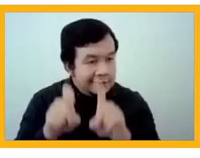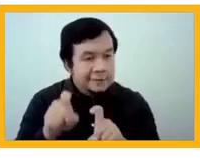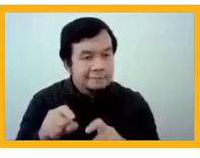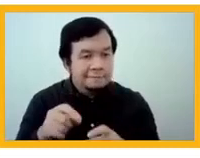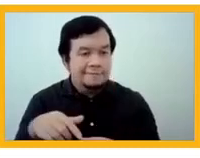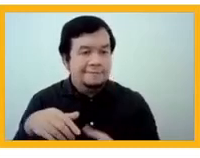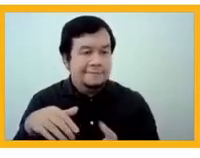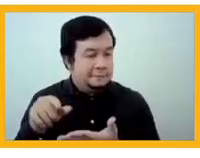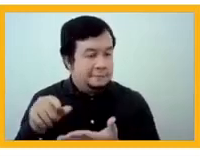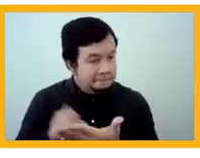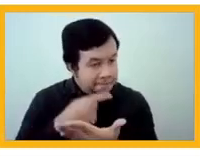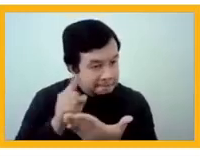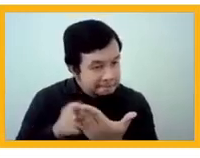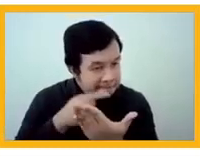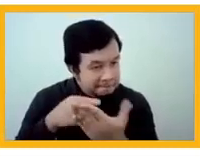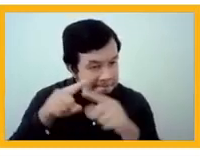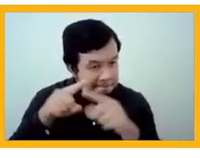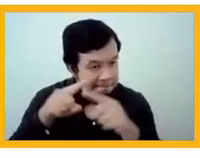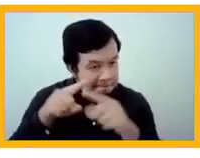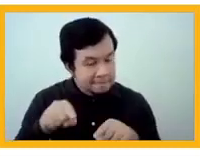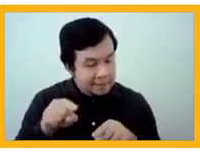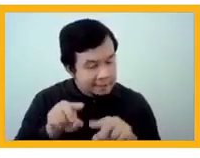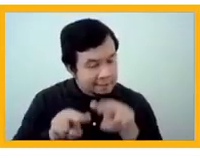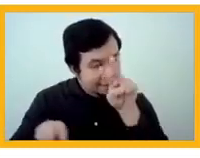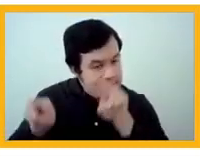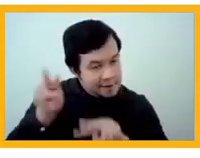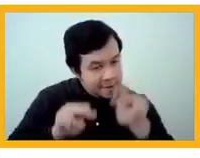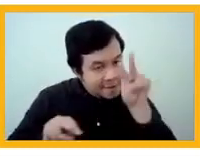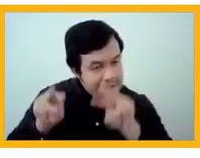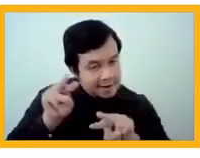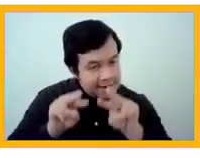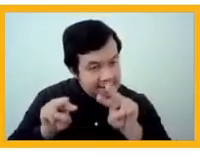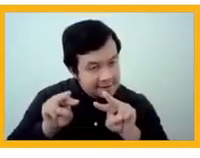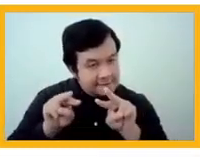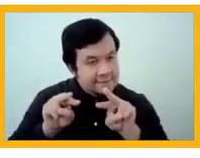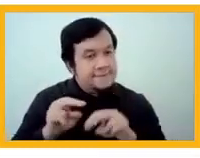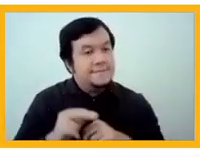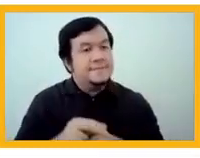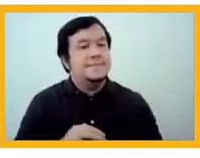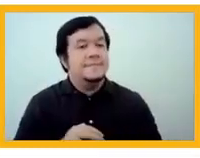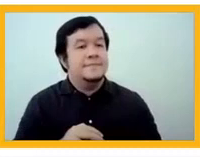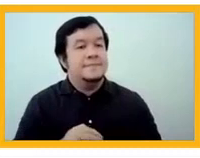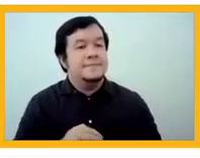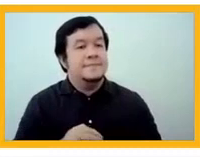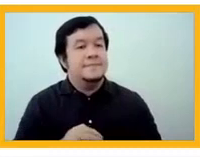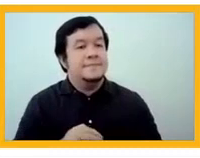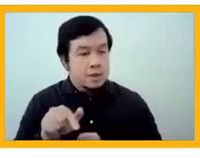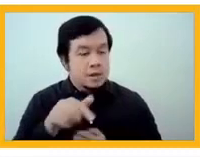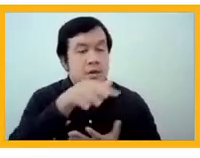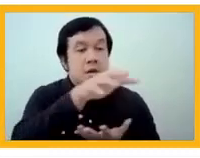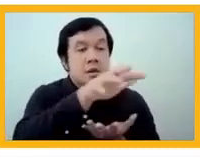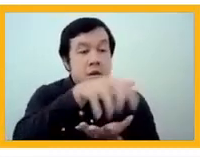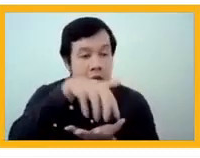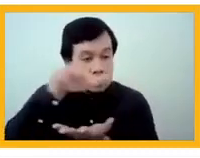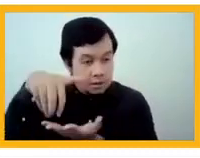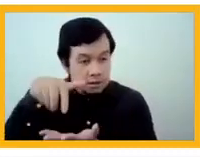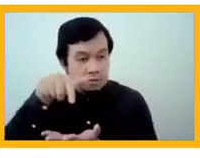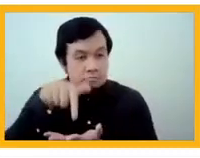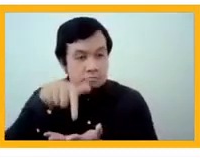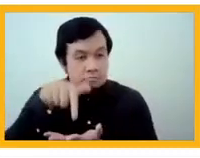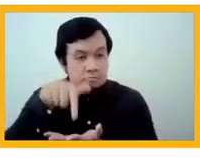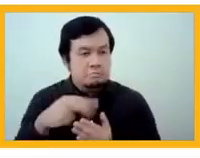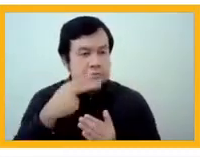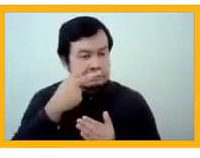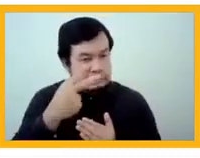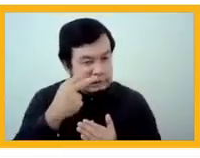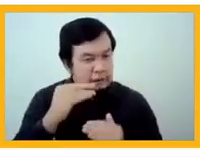finds is that when you do tablet-based assessments, the rate of data fudging like dramatically falls. So in the paper and pencil test, over 40%